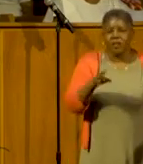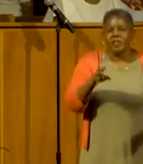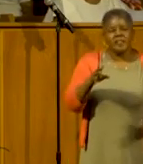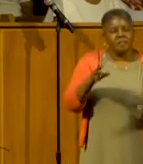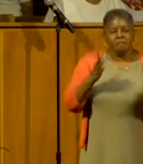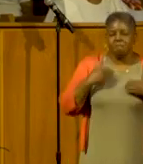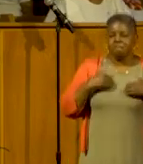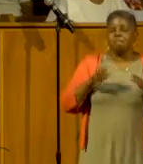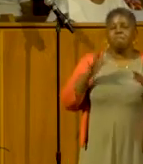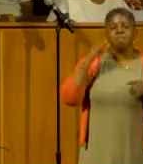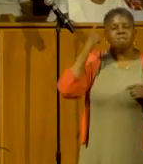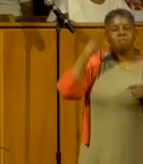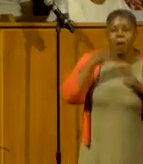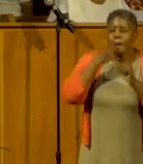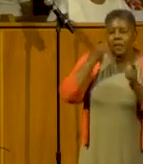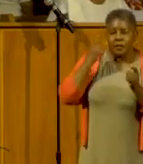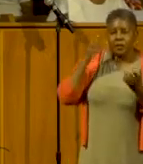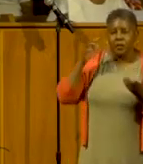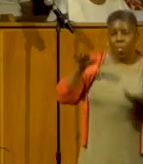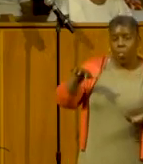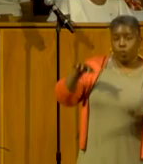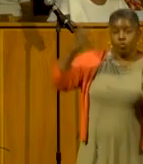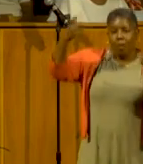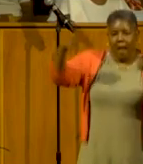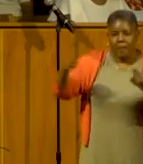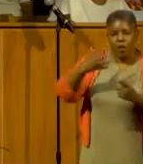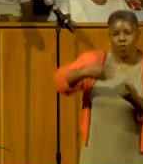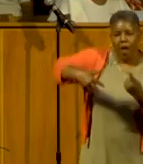compromised his own sanity because of the storms growing around him.